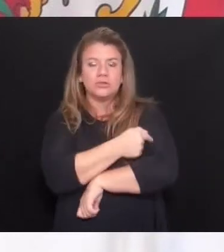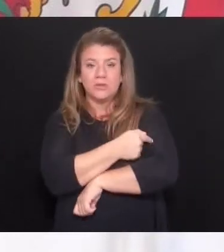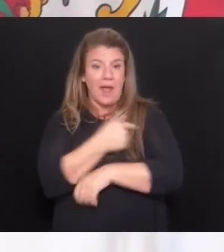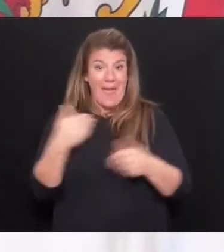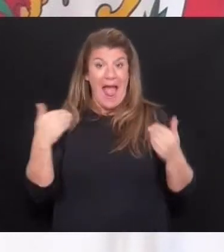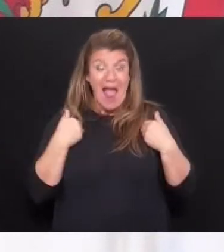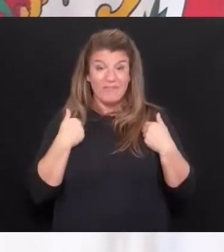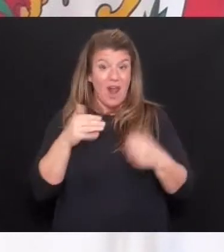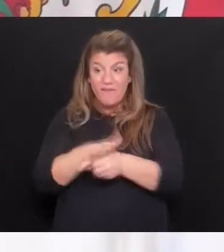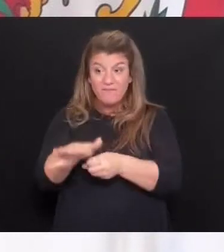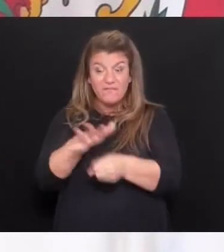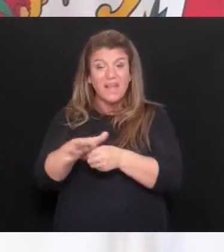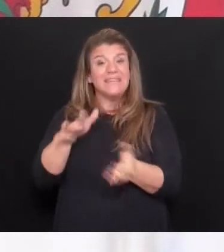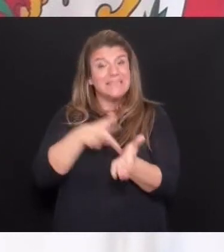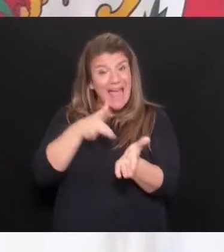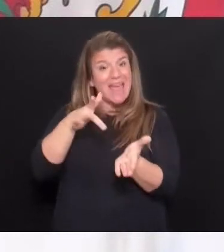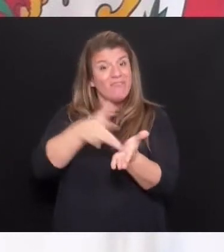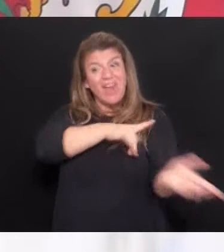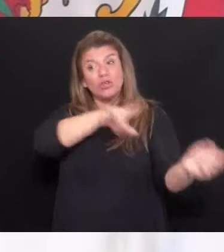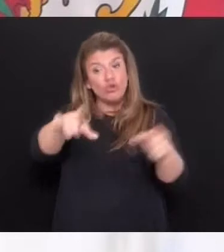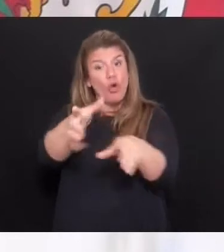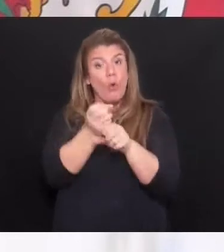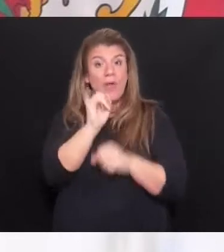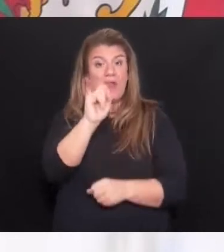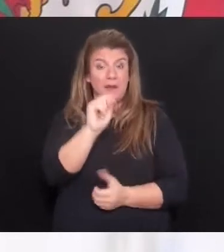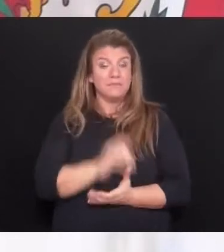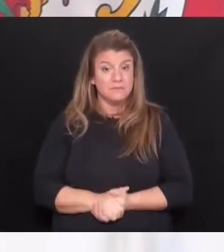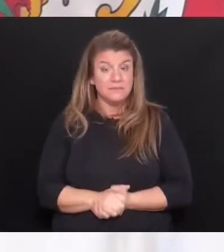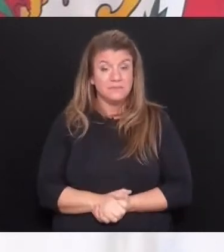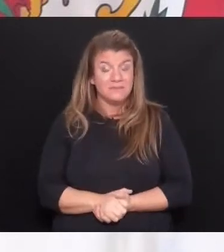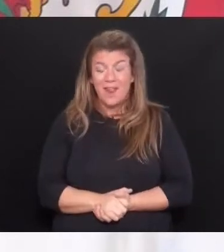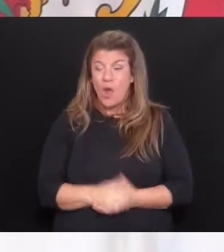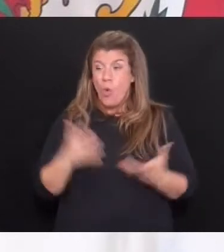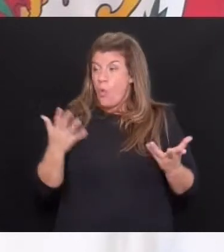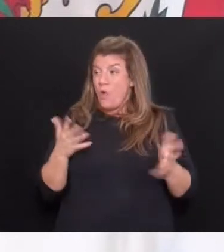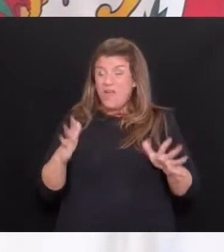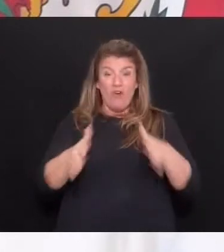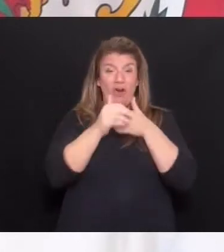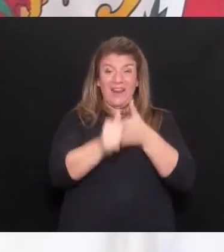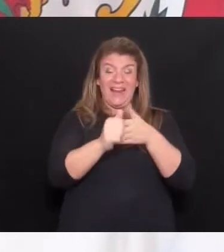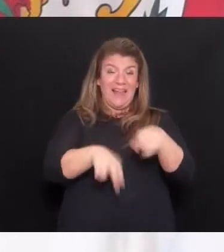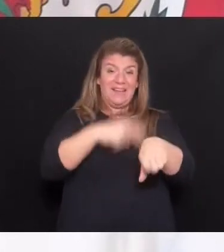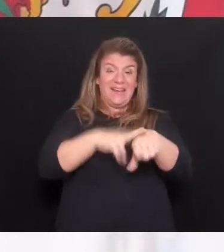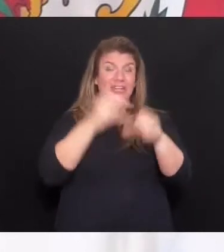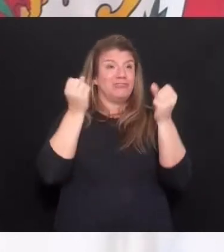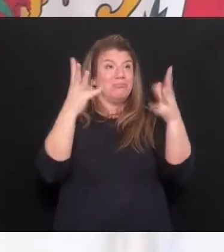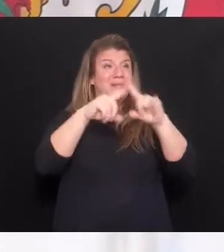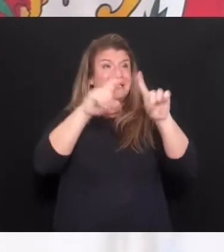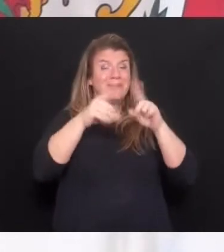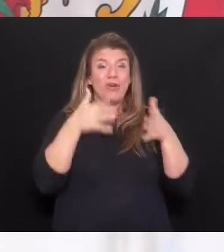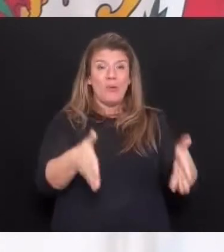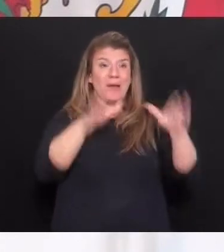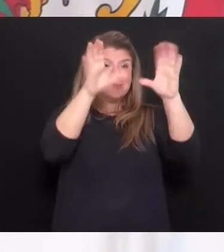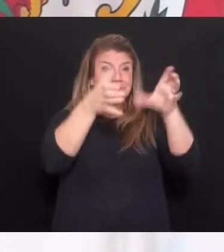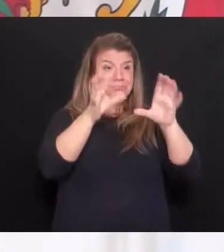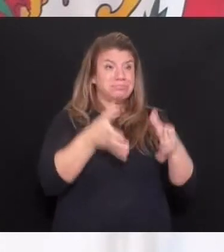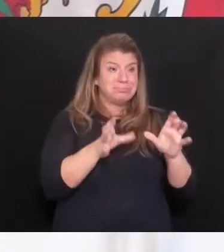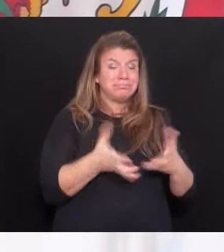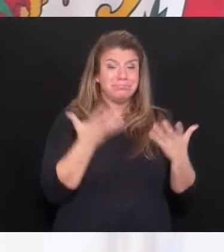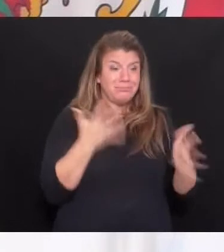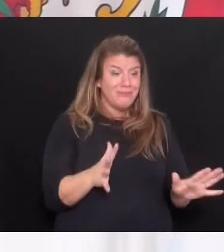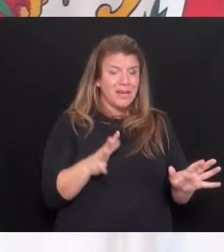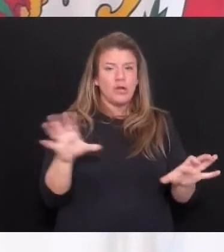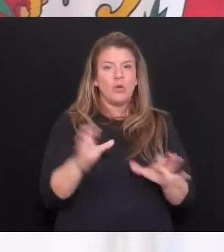so take advantage, West Virginia. You've led the nation over and over in a lot of different categories. Lead the nation in